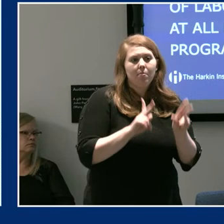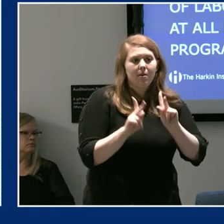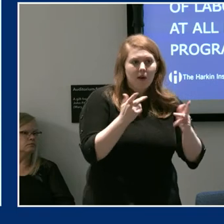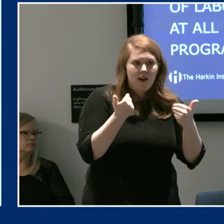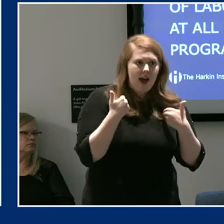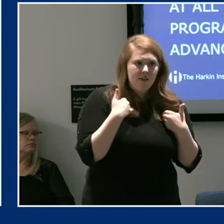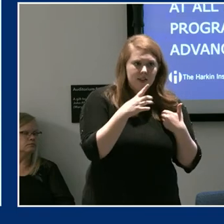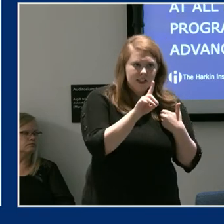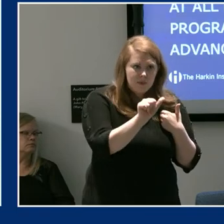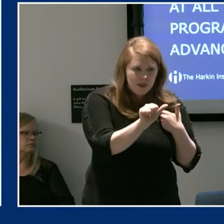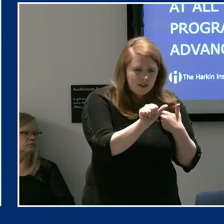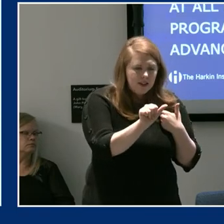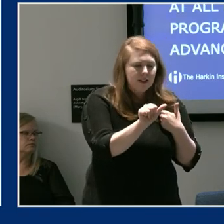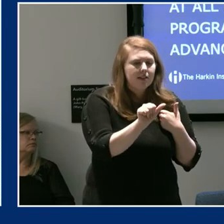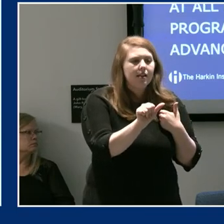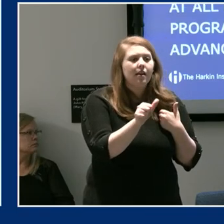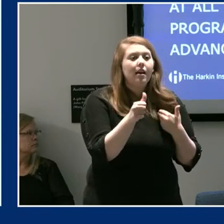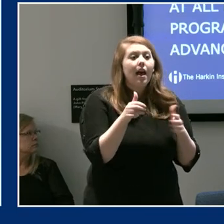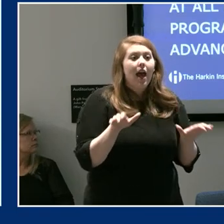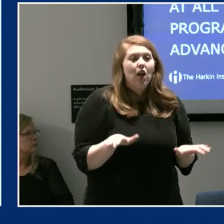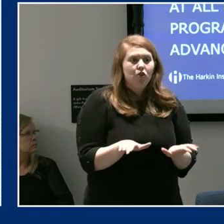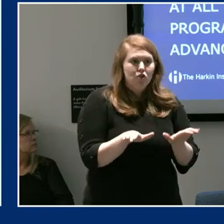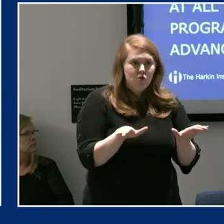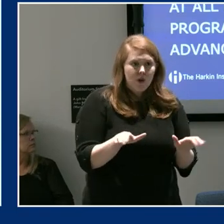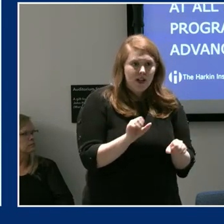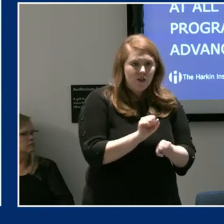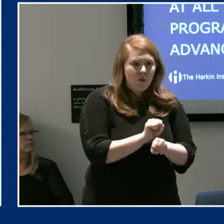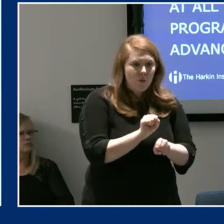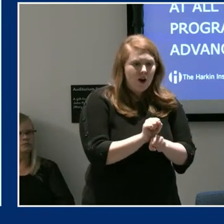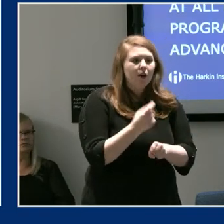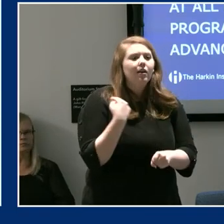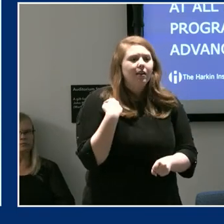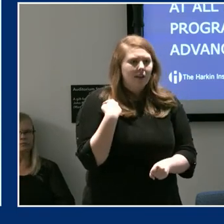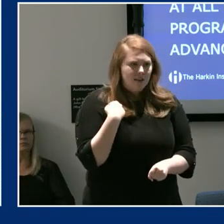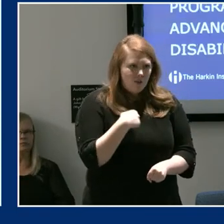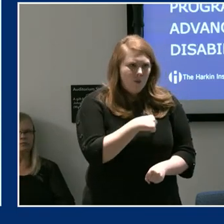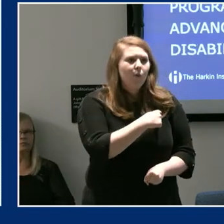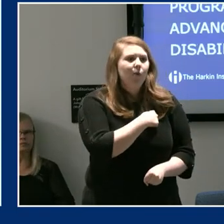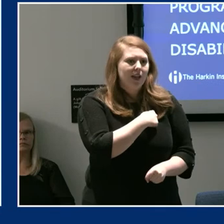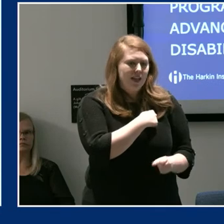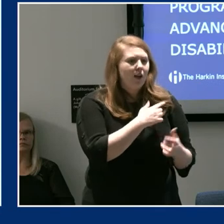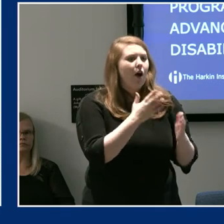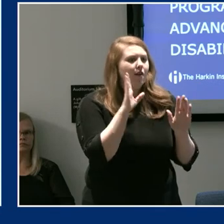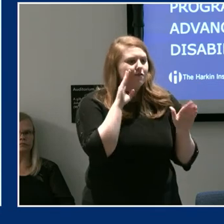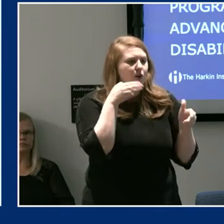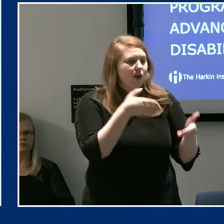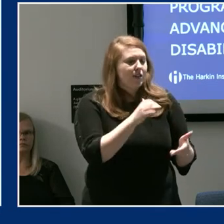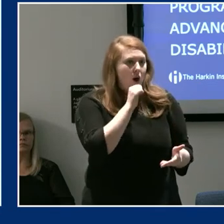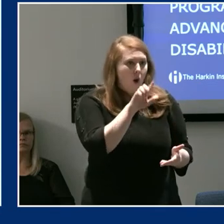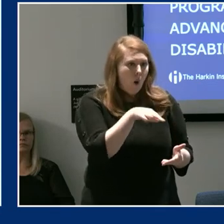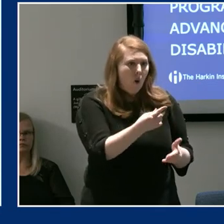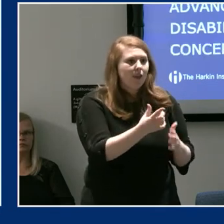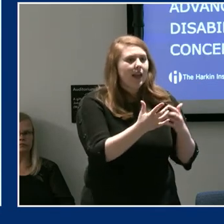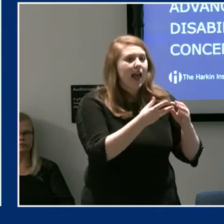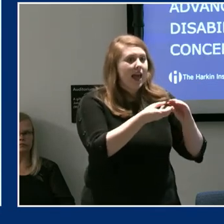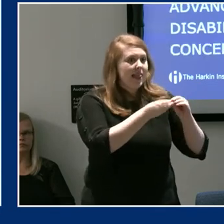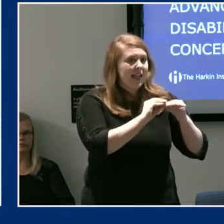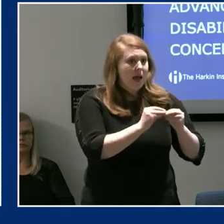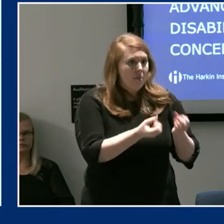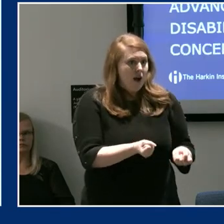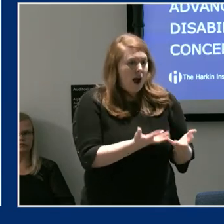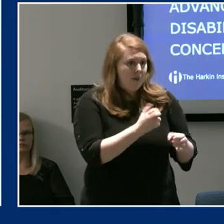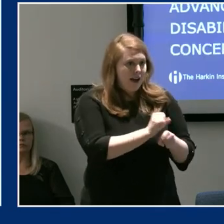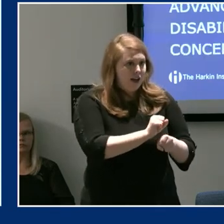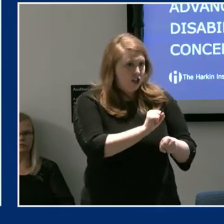disabilities. And we, in doing this work, concern ourselves not only with the number of jobs that people